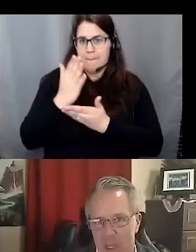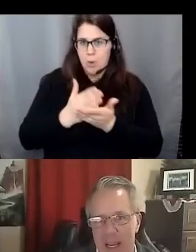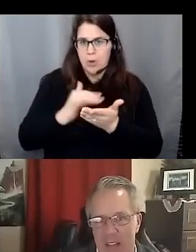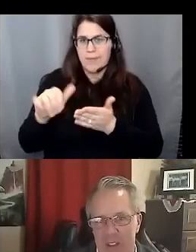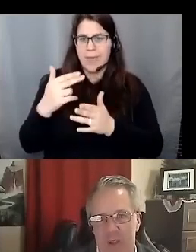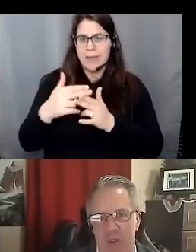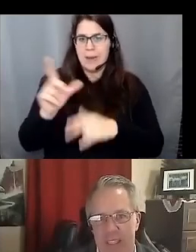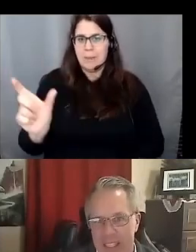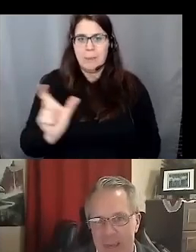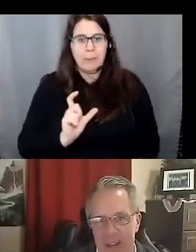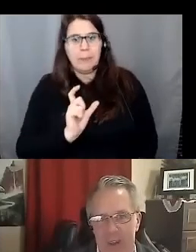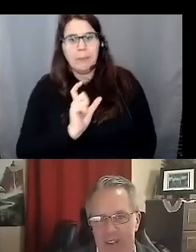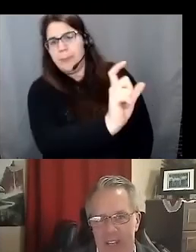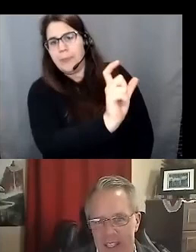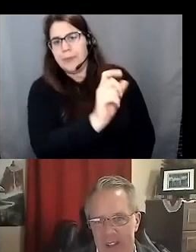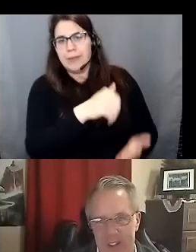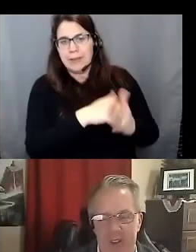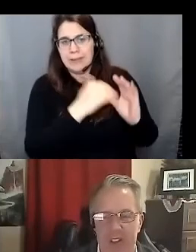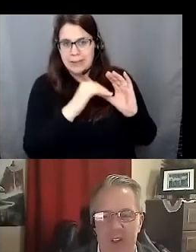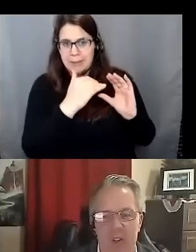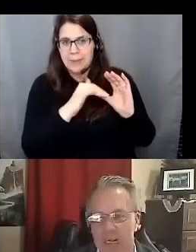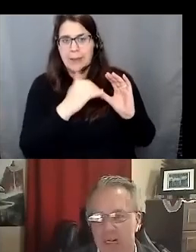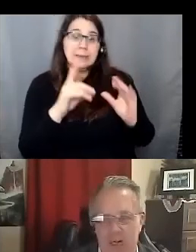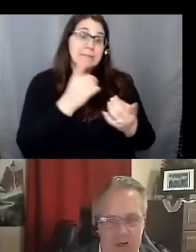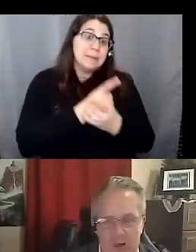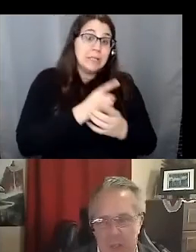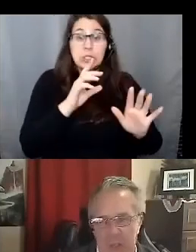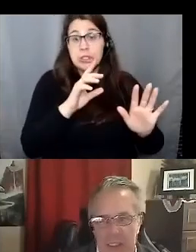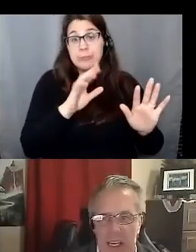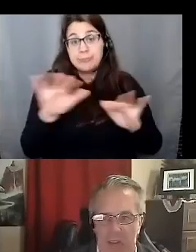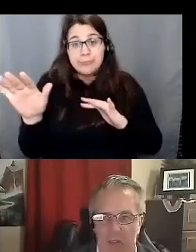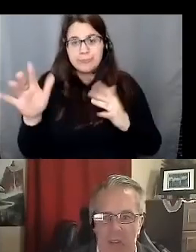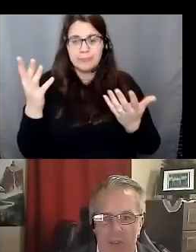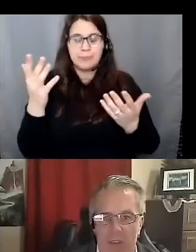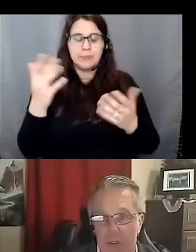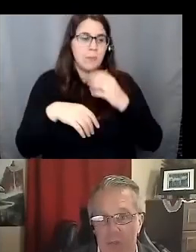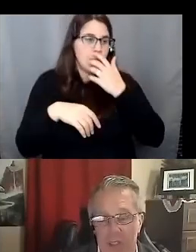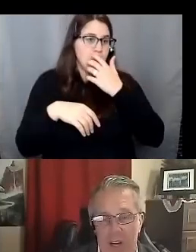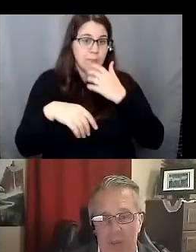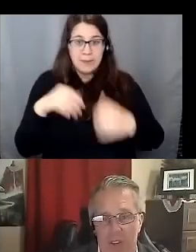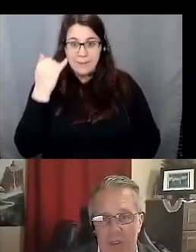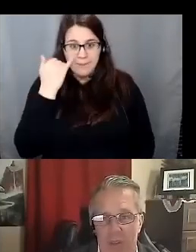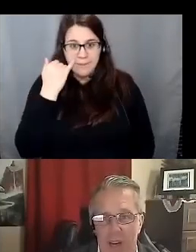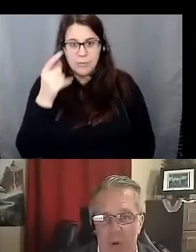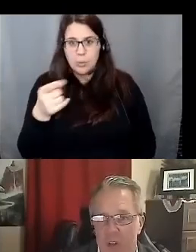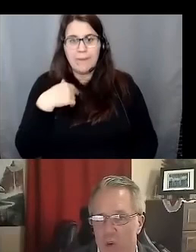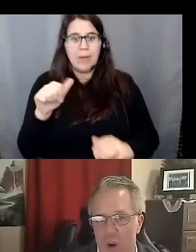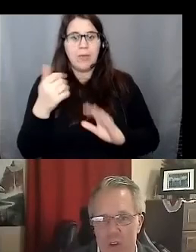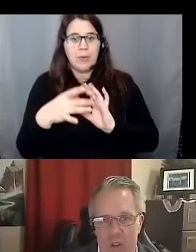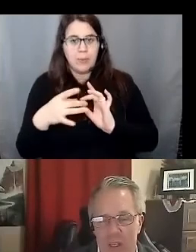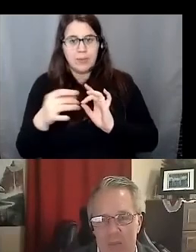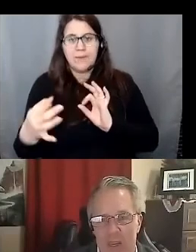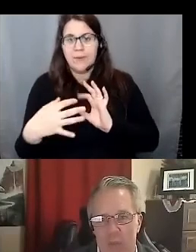actually apply it to the email where it's saying dear so-and-so. So yeah, if you have any other comments or feedback for us,